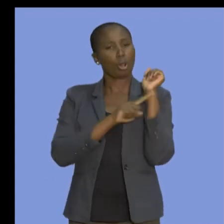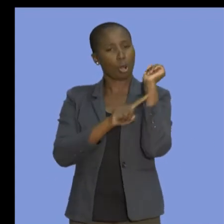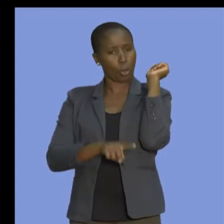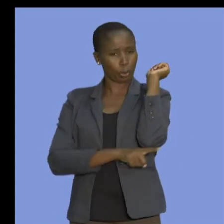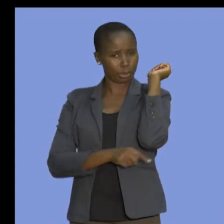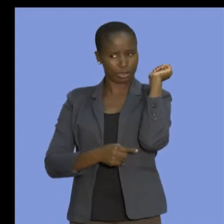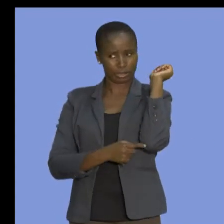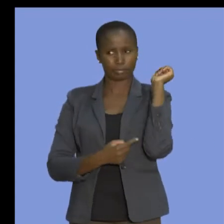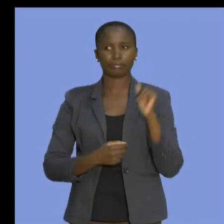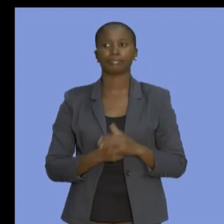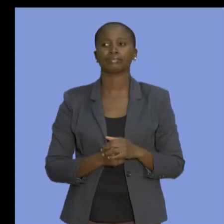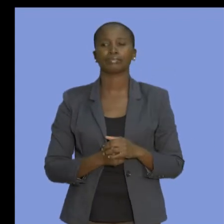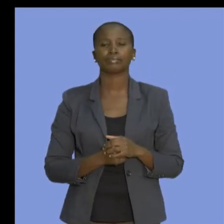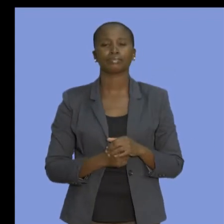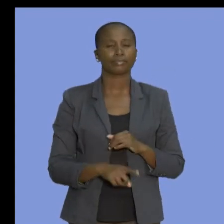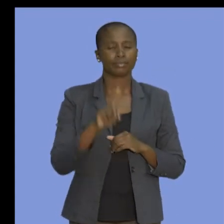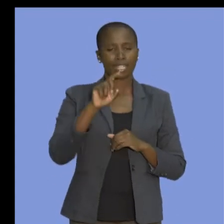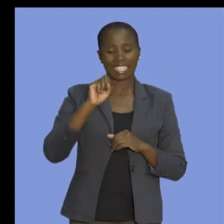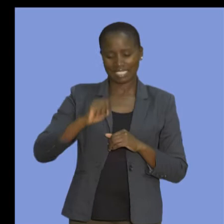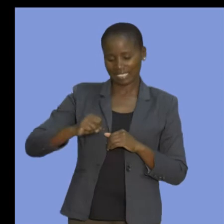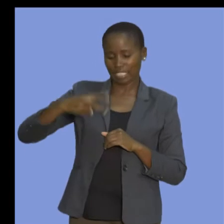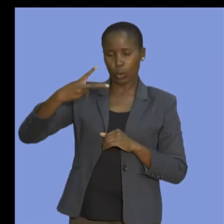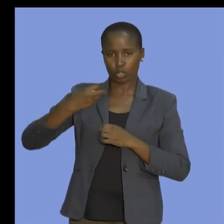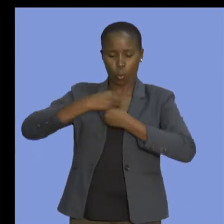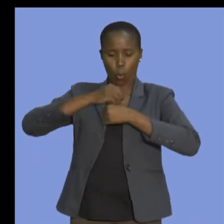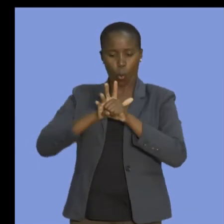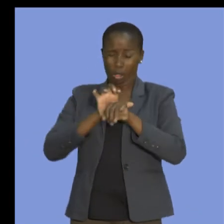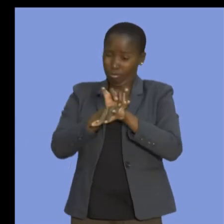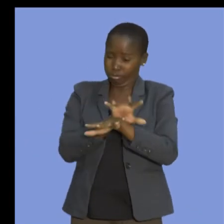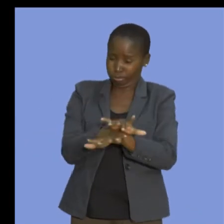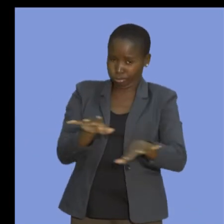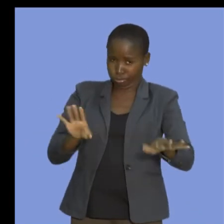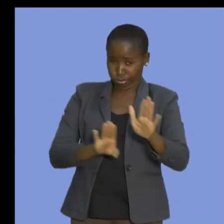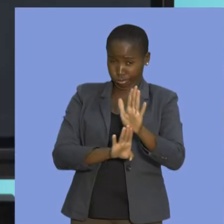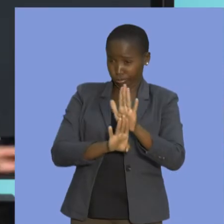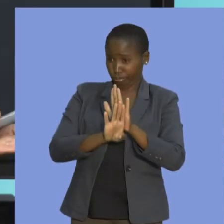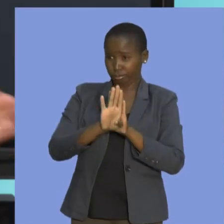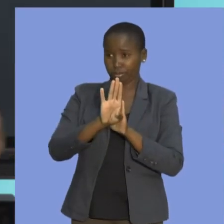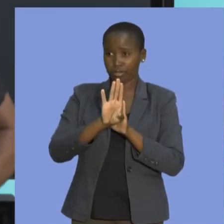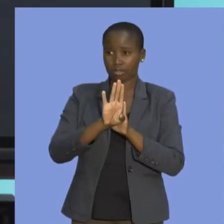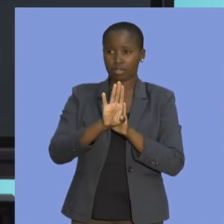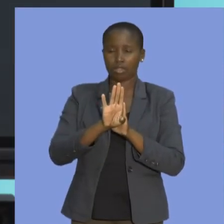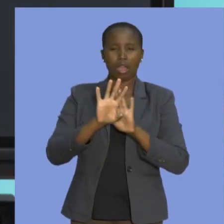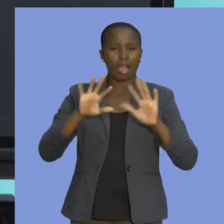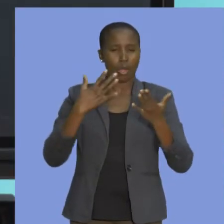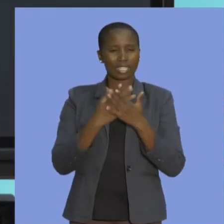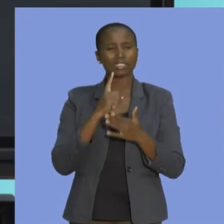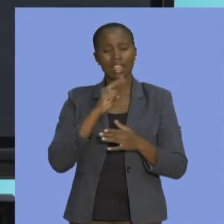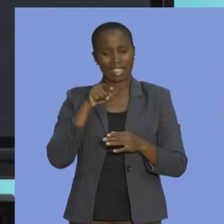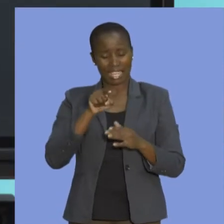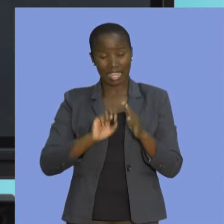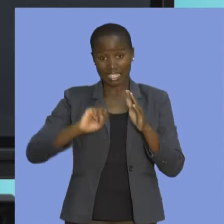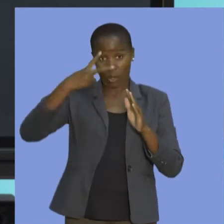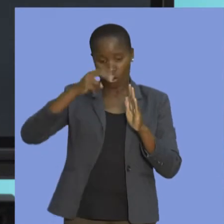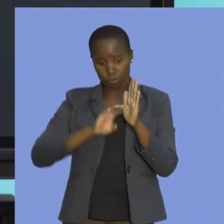tell if the second wave is higher than the first? Okay. I mean, the first wave, we know